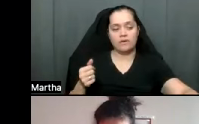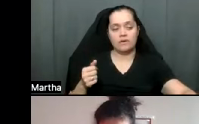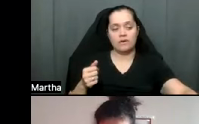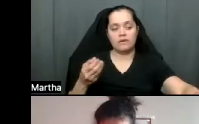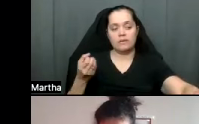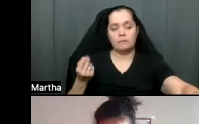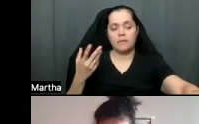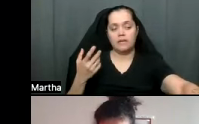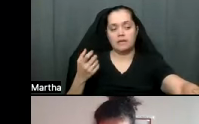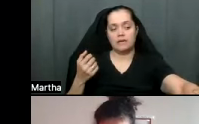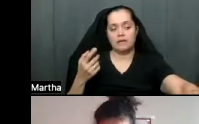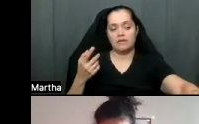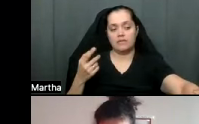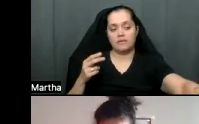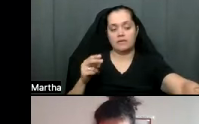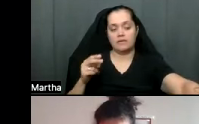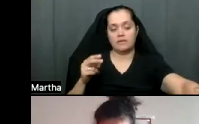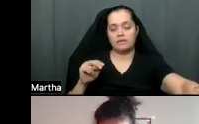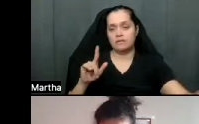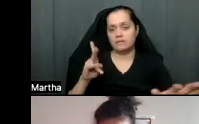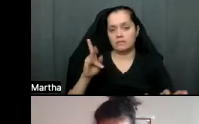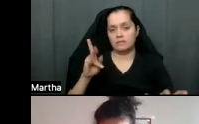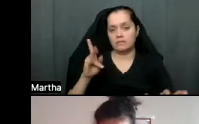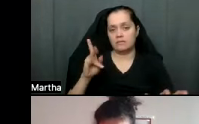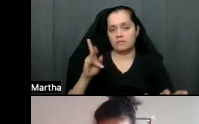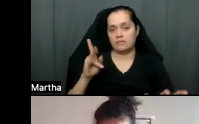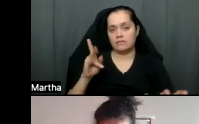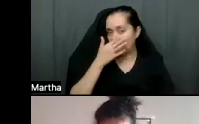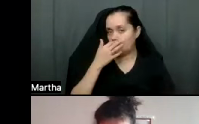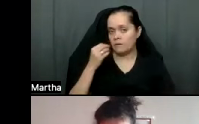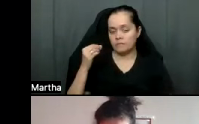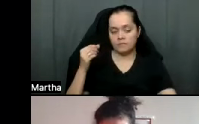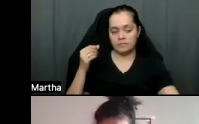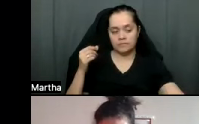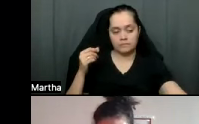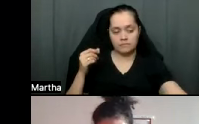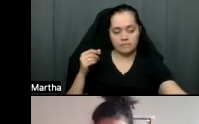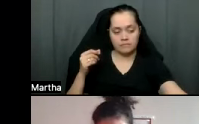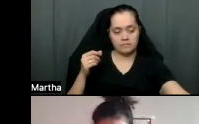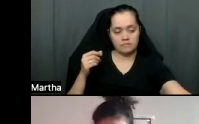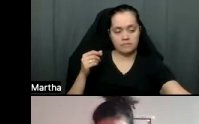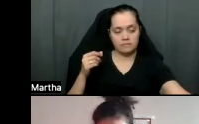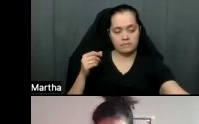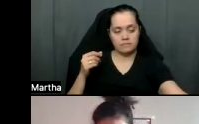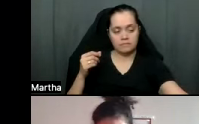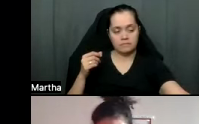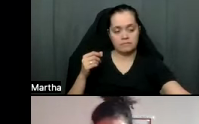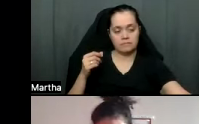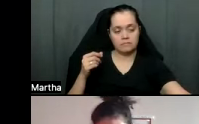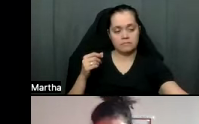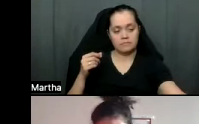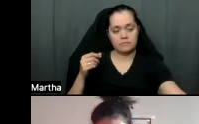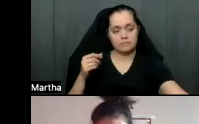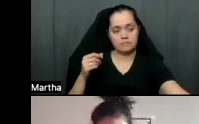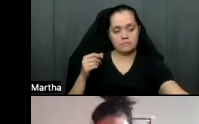these nuclei, that's what we now call it, nuclei, nuclei being plural for nucleus. So we have